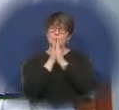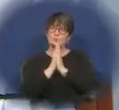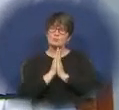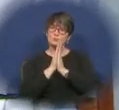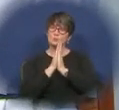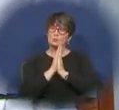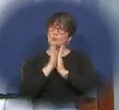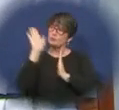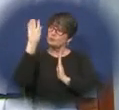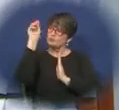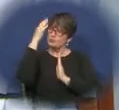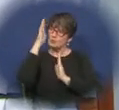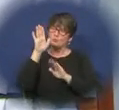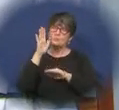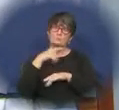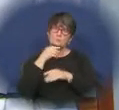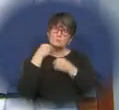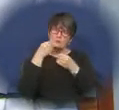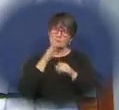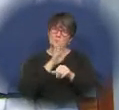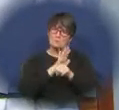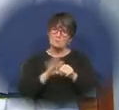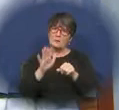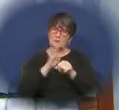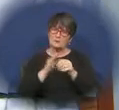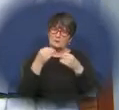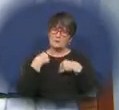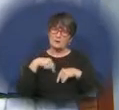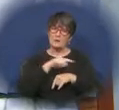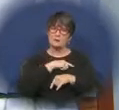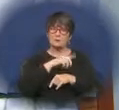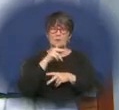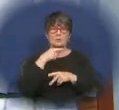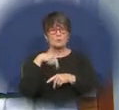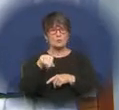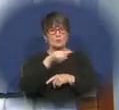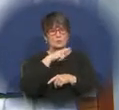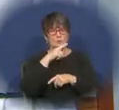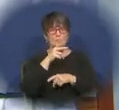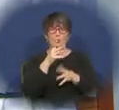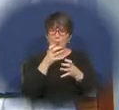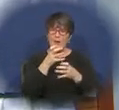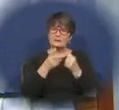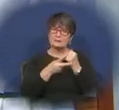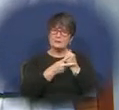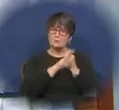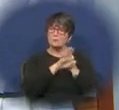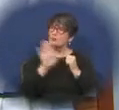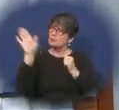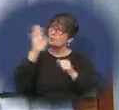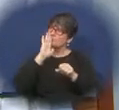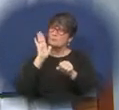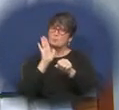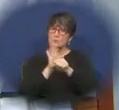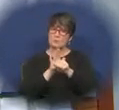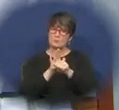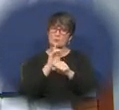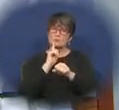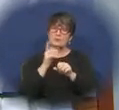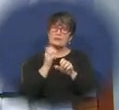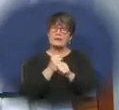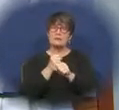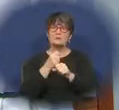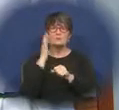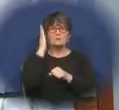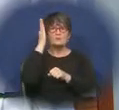your grace abundantly upon us, and make those hastening to attain your promises heirs to the